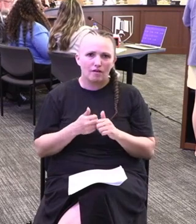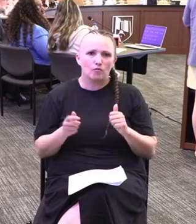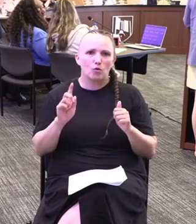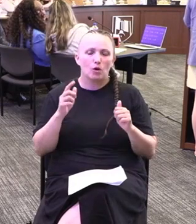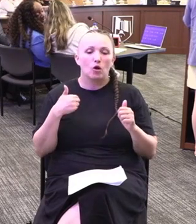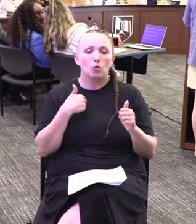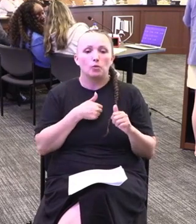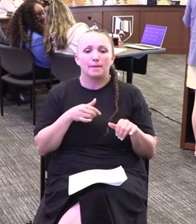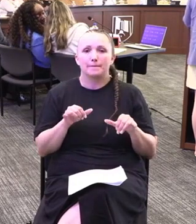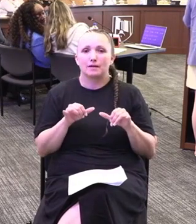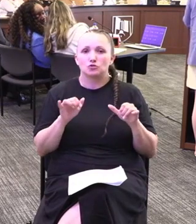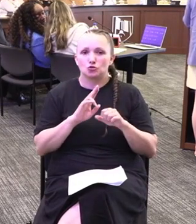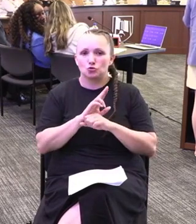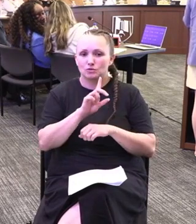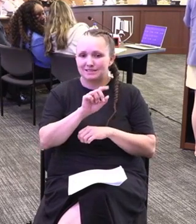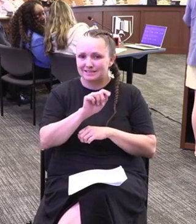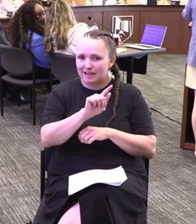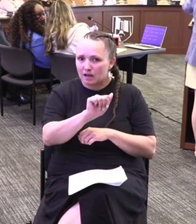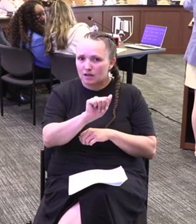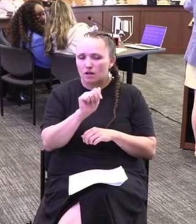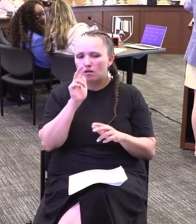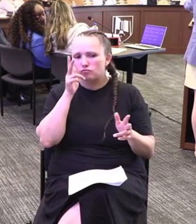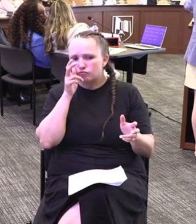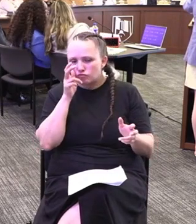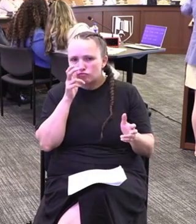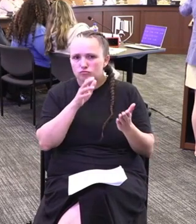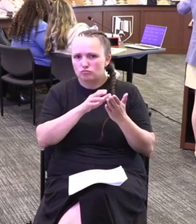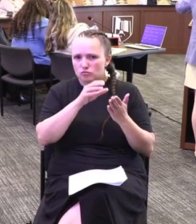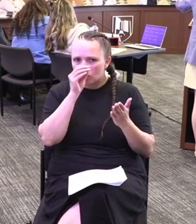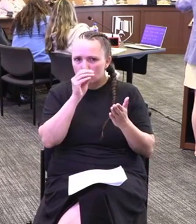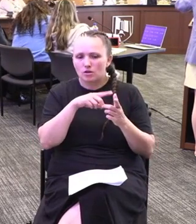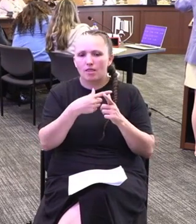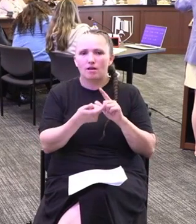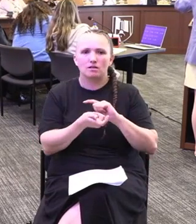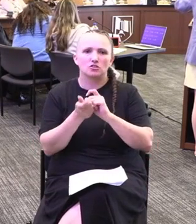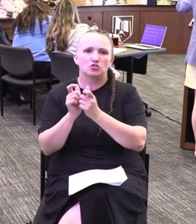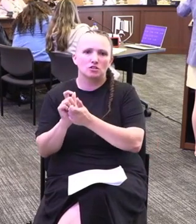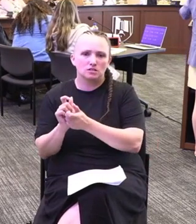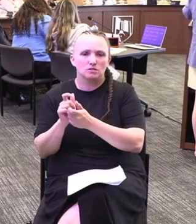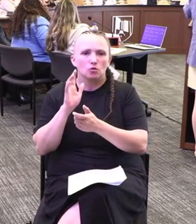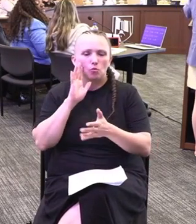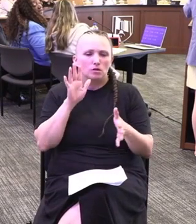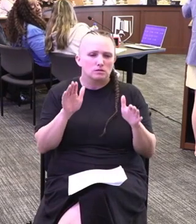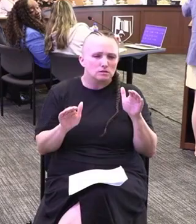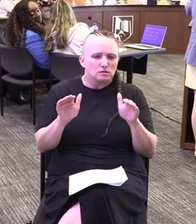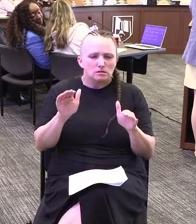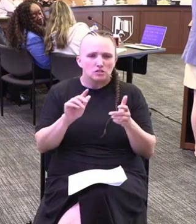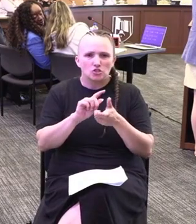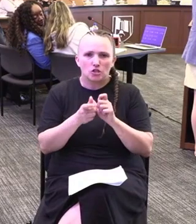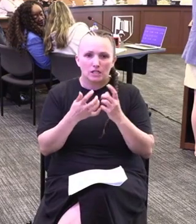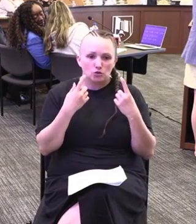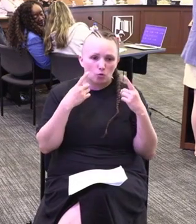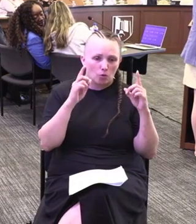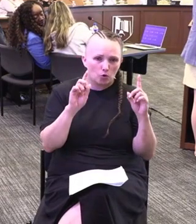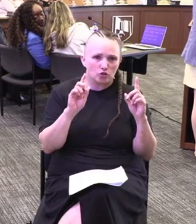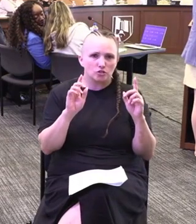data, we learn from the insights, and then we adjust. We're going to scale what works and we're going to change what